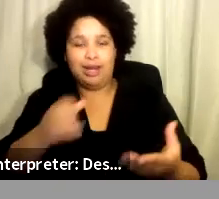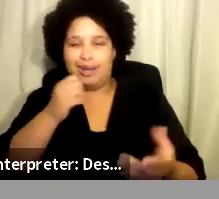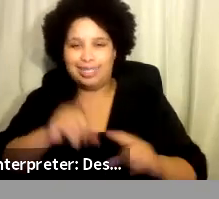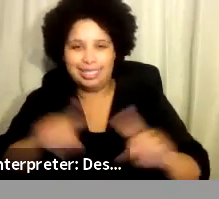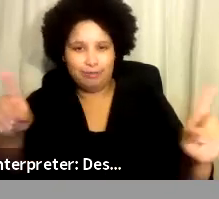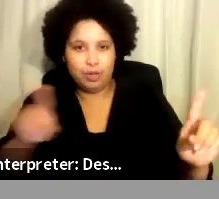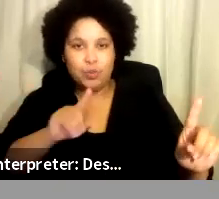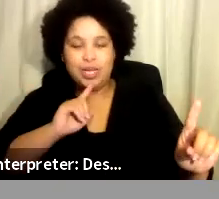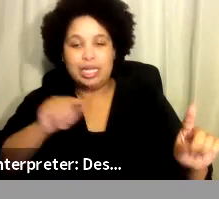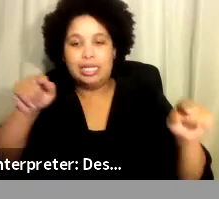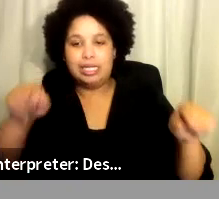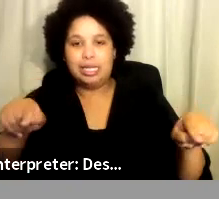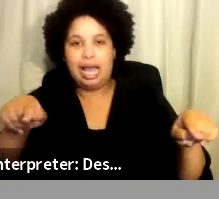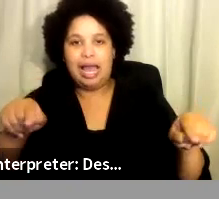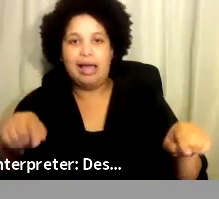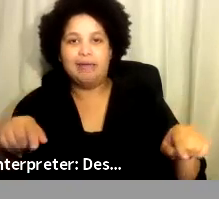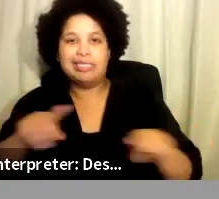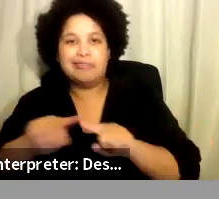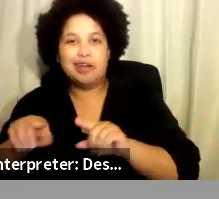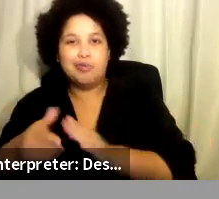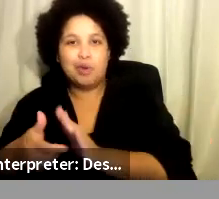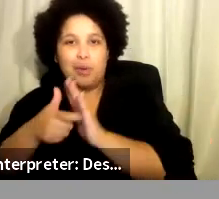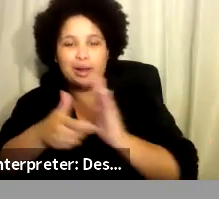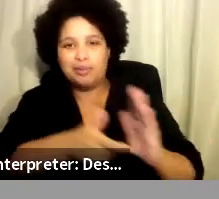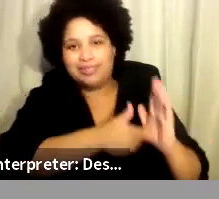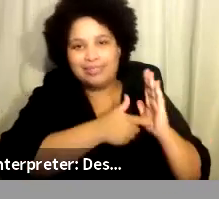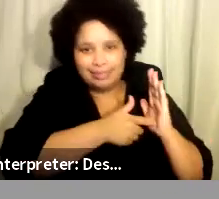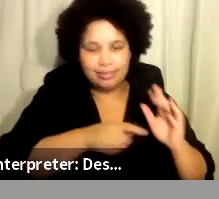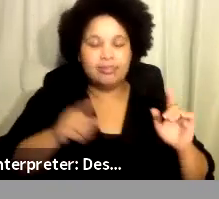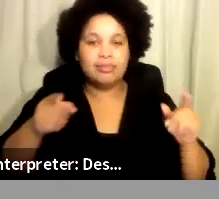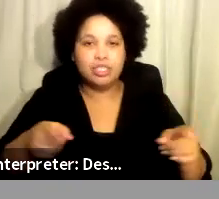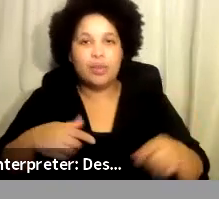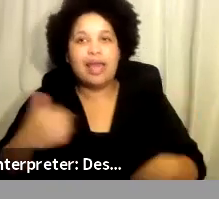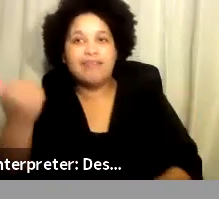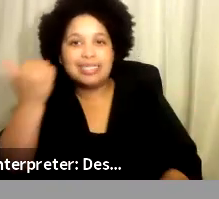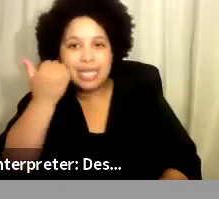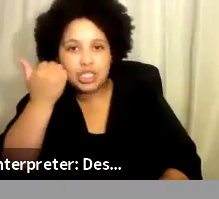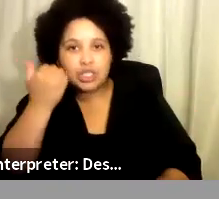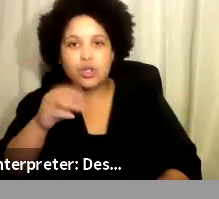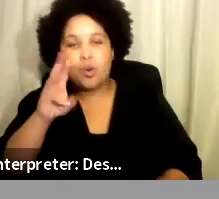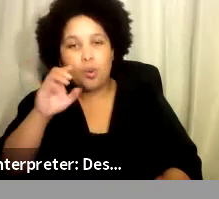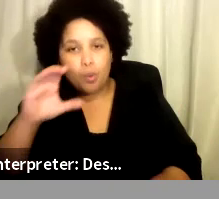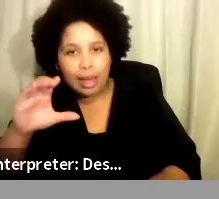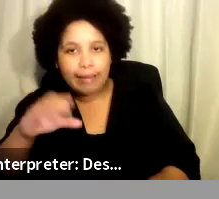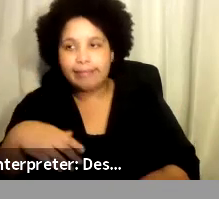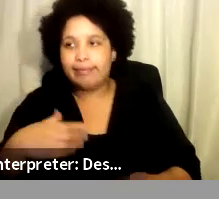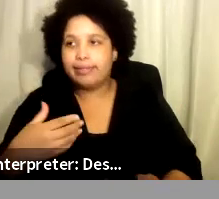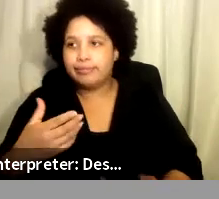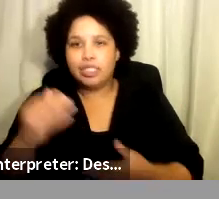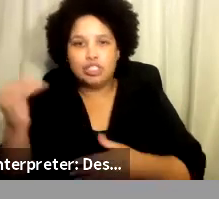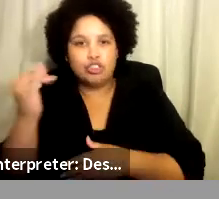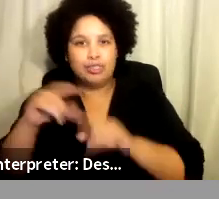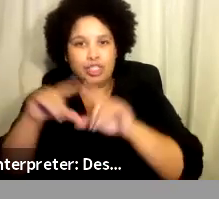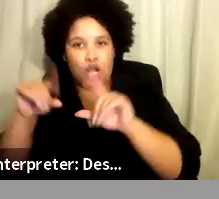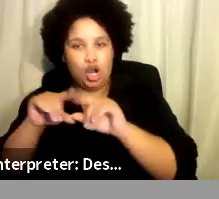requirements at the end, that there's the dental exam, the medical insurance card, and then also the WIC card if you are receiving WIC. So the process will be